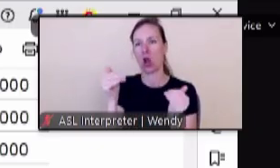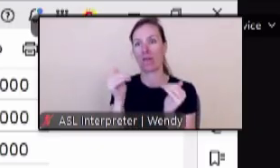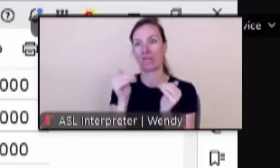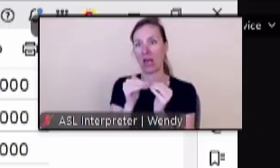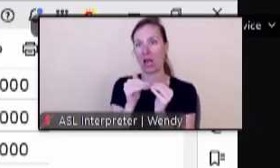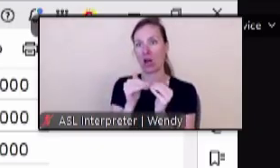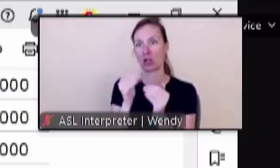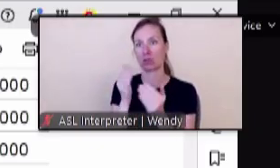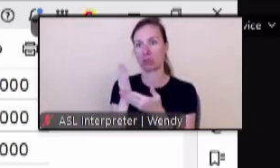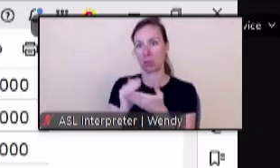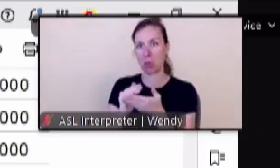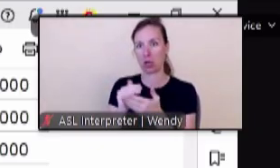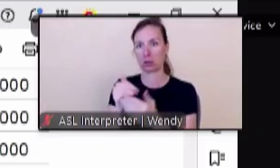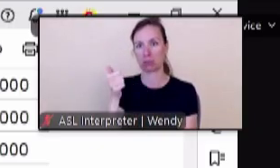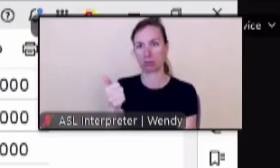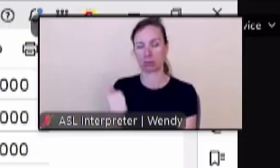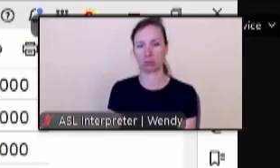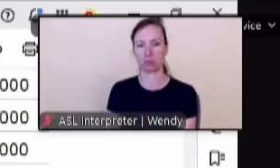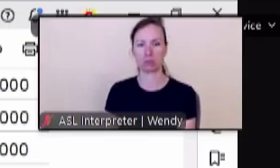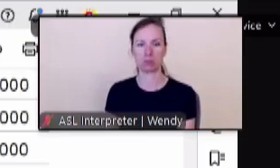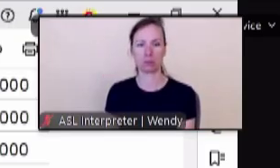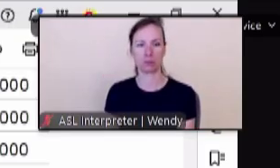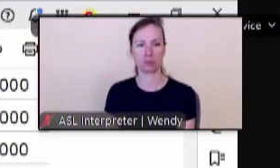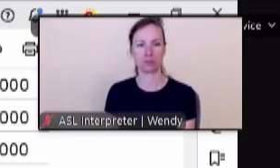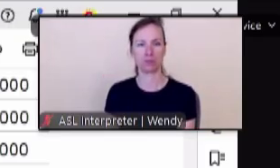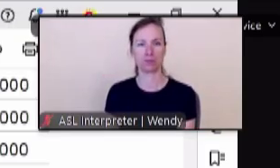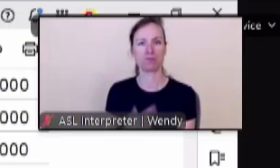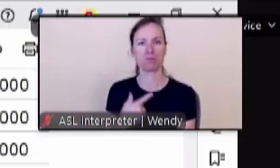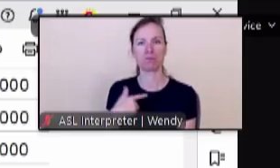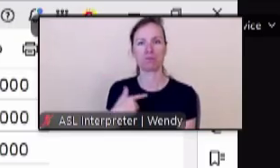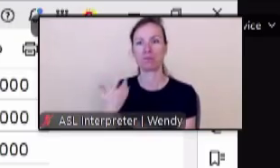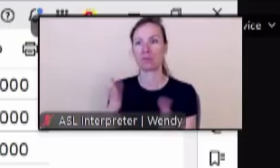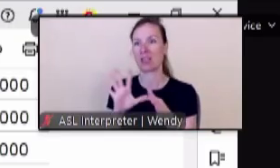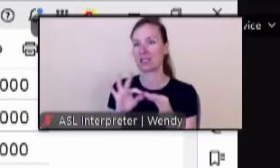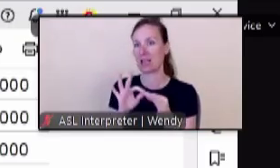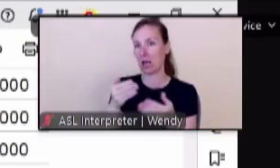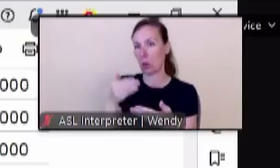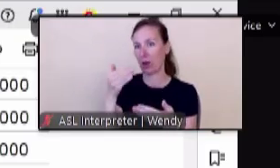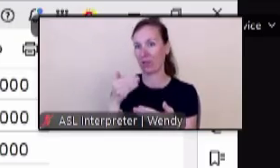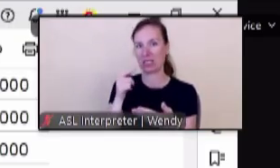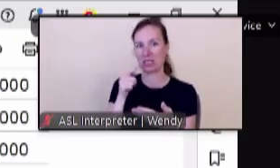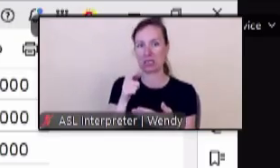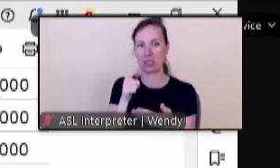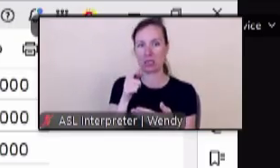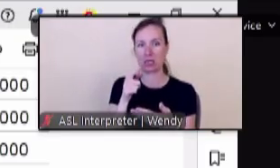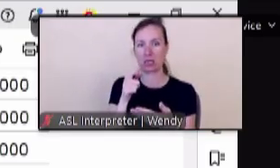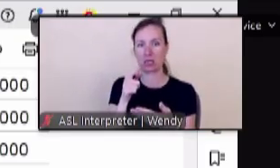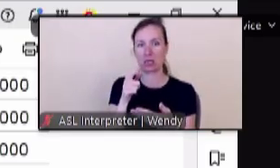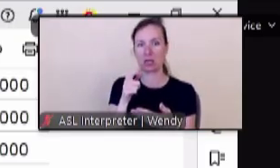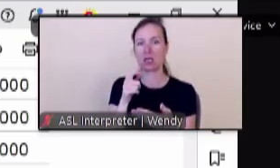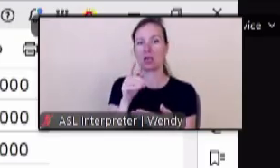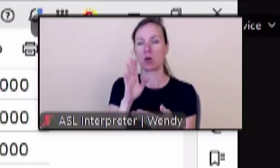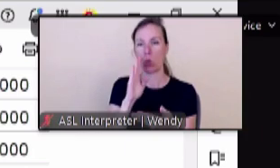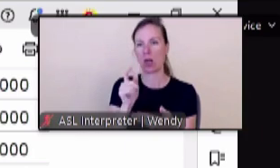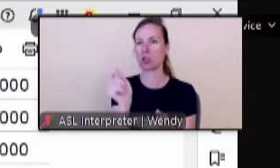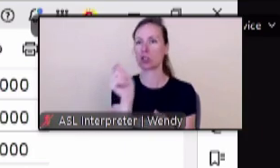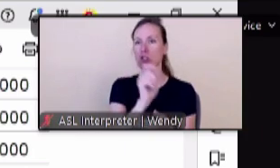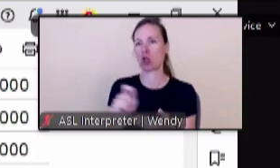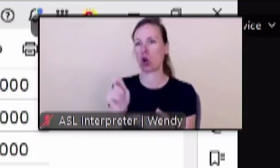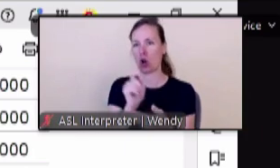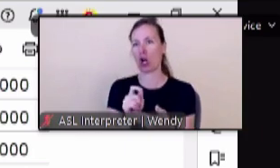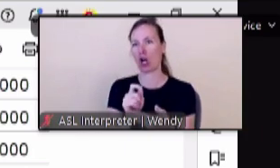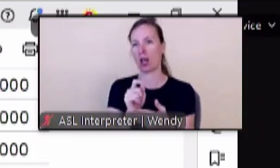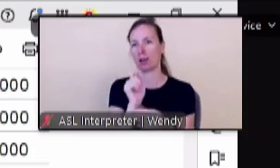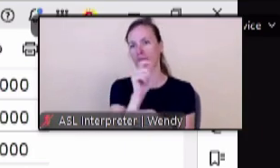And as I've stated earlier, just circle that speed camera contractor. That number